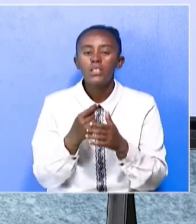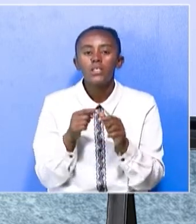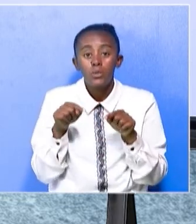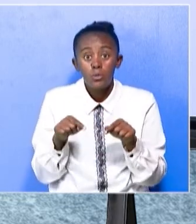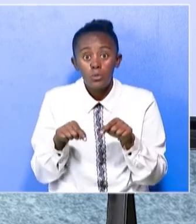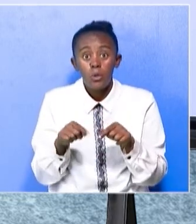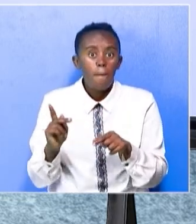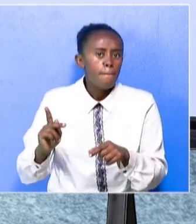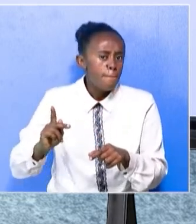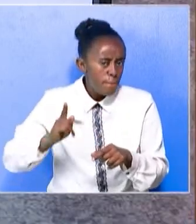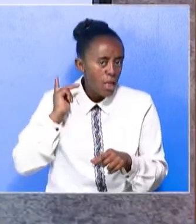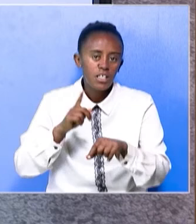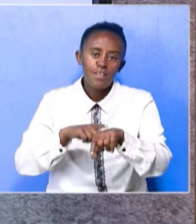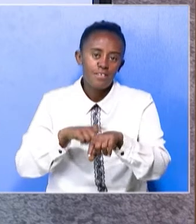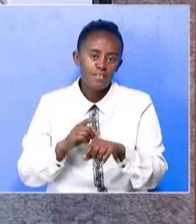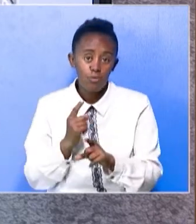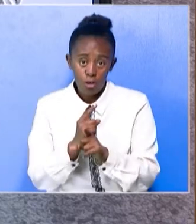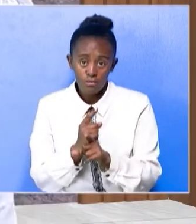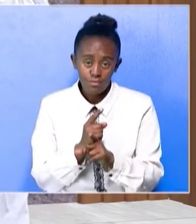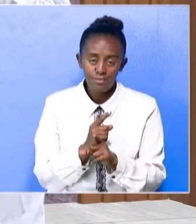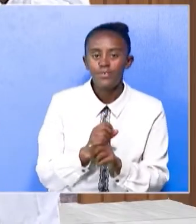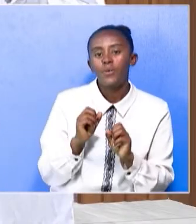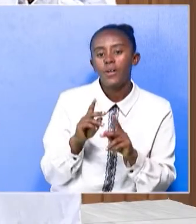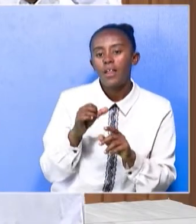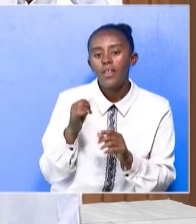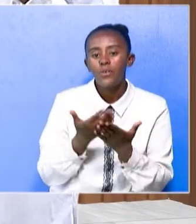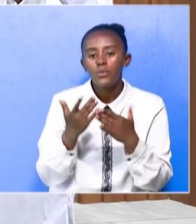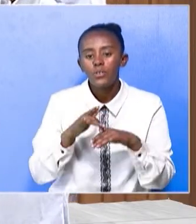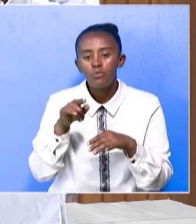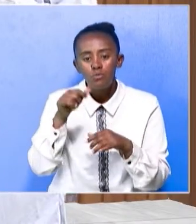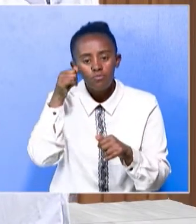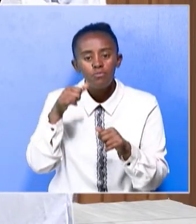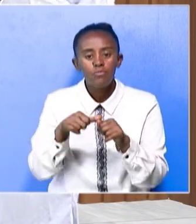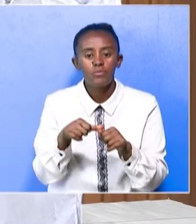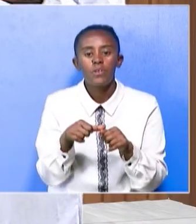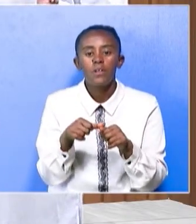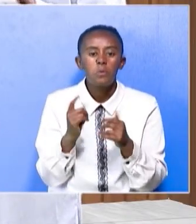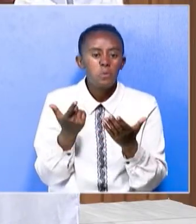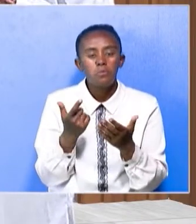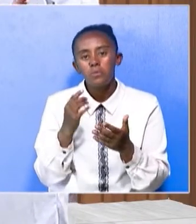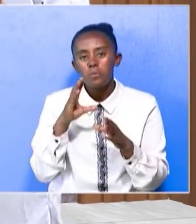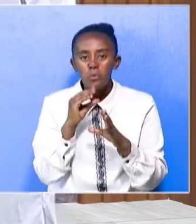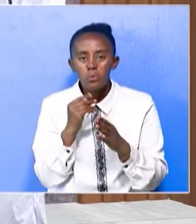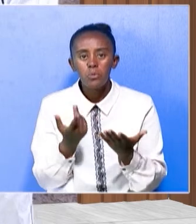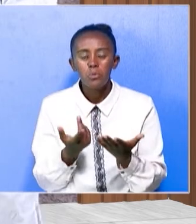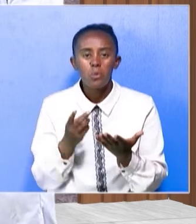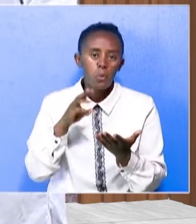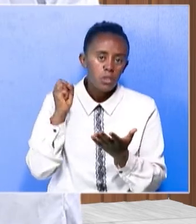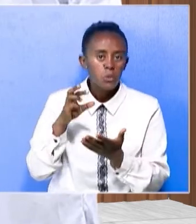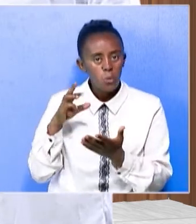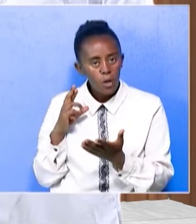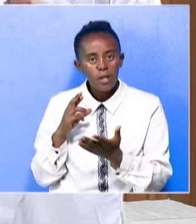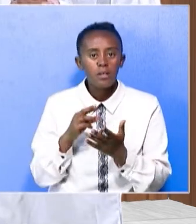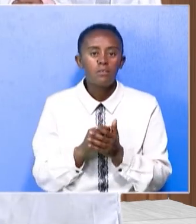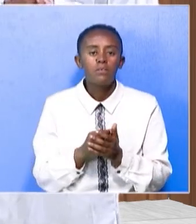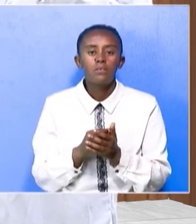tense, right? That's it. The other thing you have to bear in mind about while you are talking about was and were plus V in